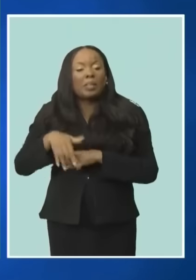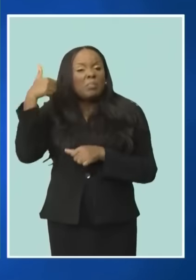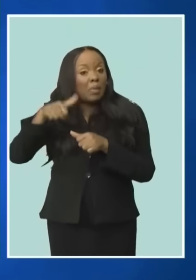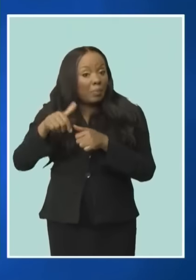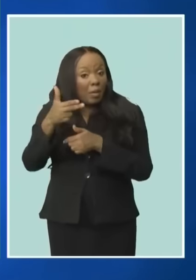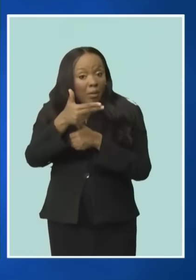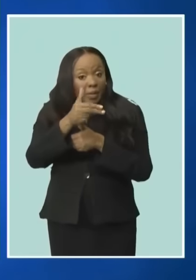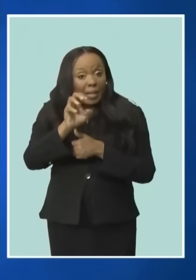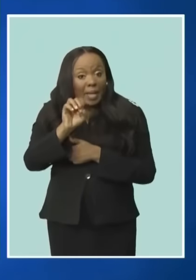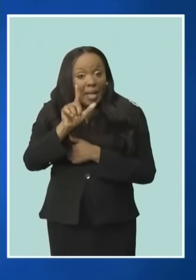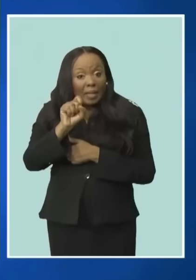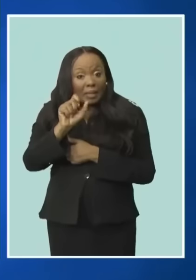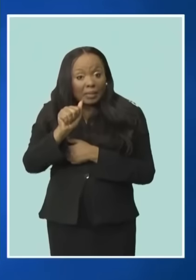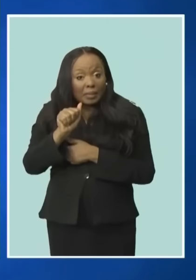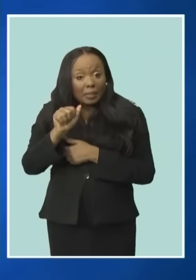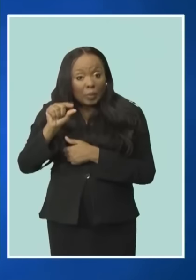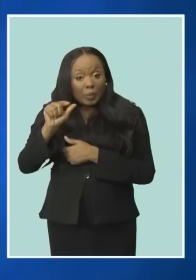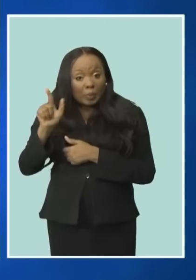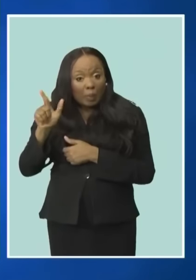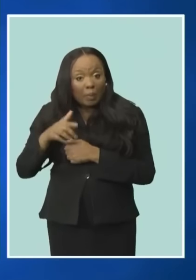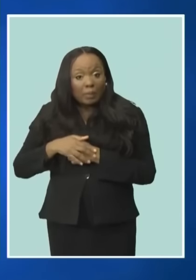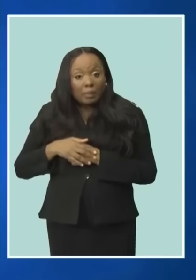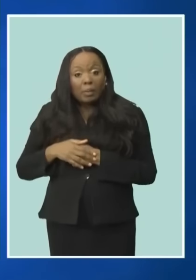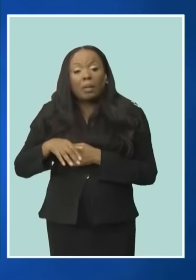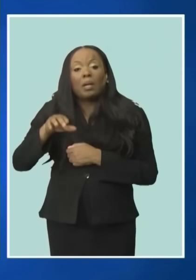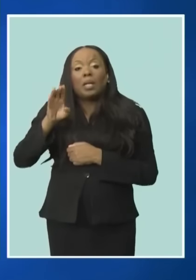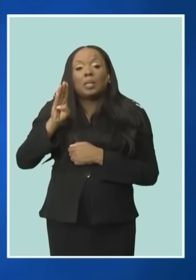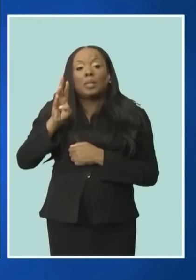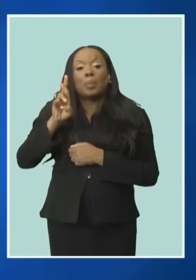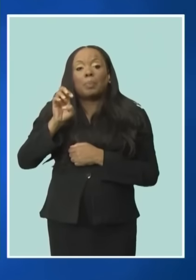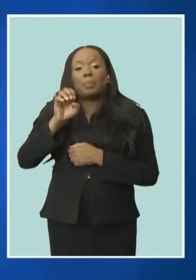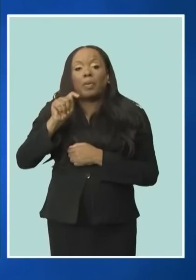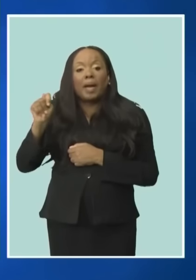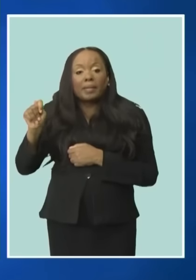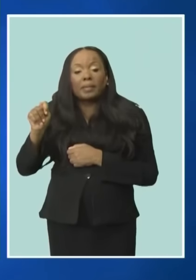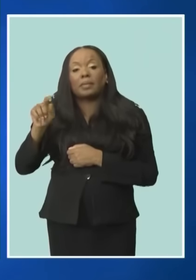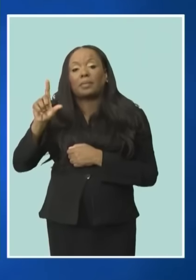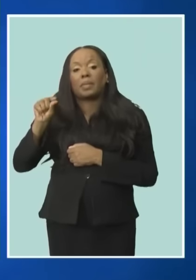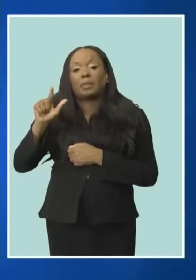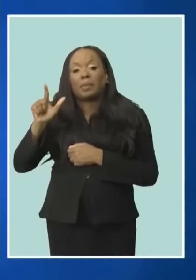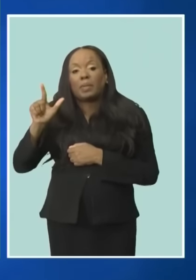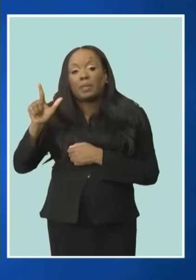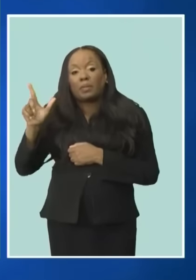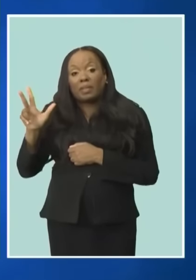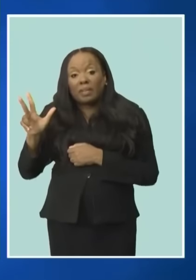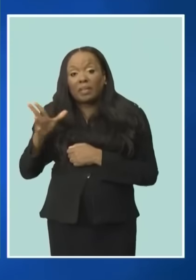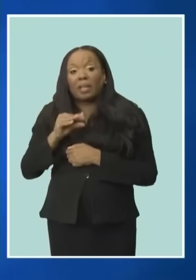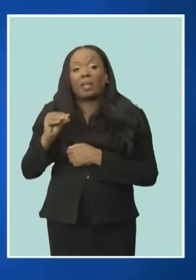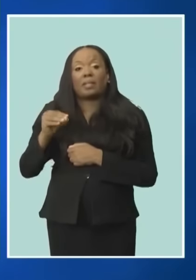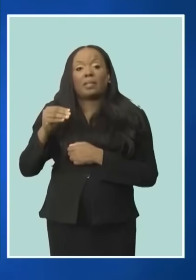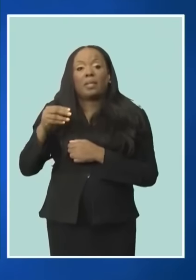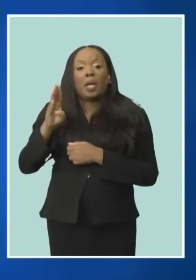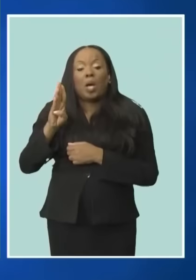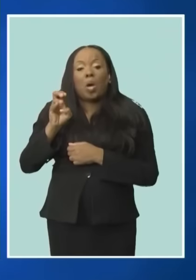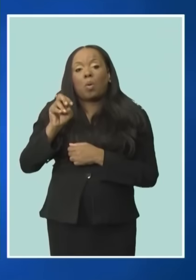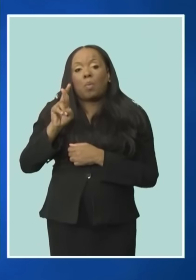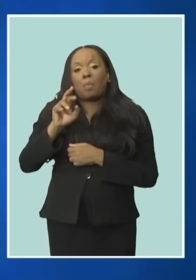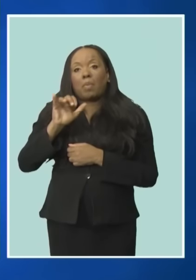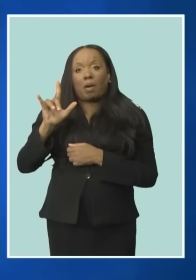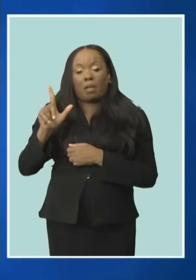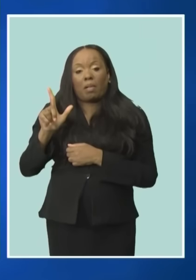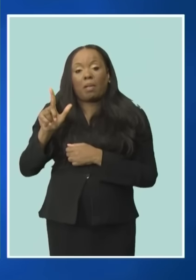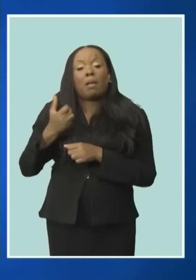in 2021, Tropical Storm Brett in 2023, and Major Hurricane Beryl in 2024.